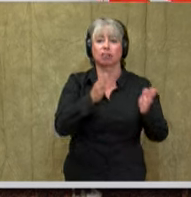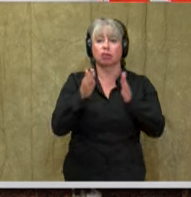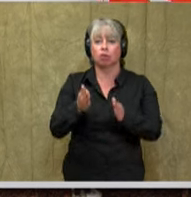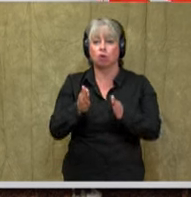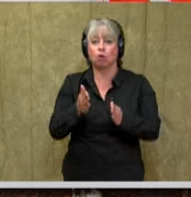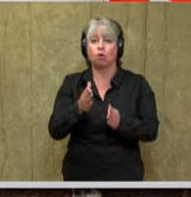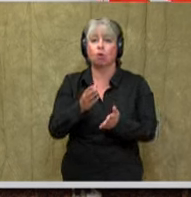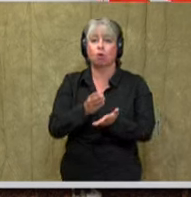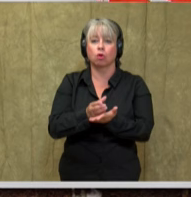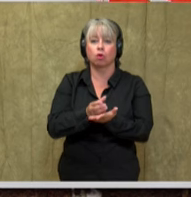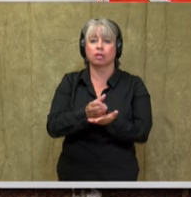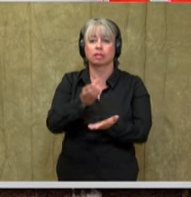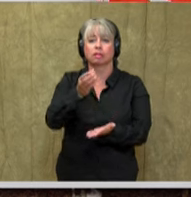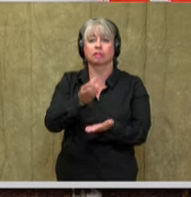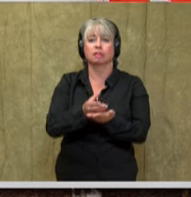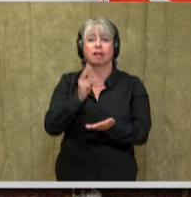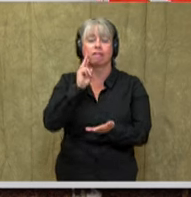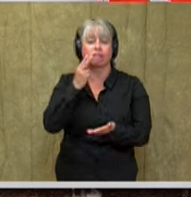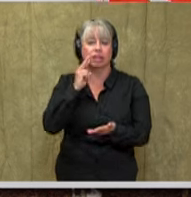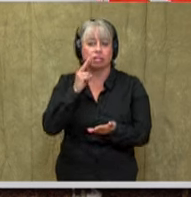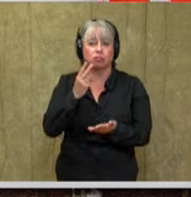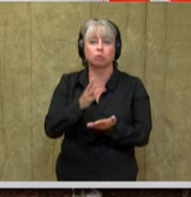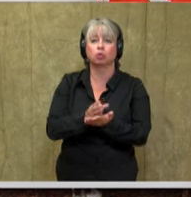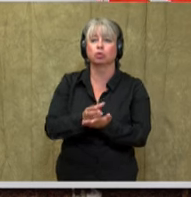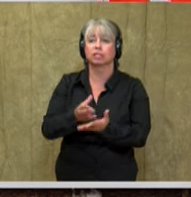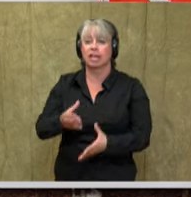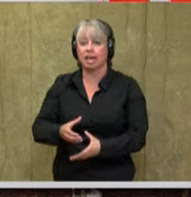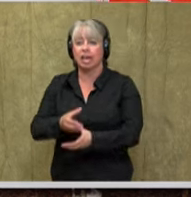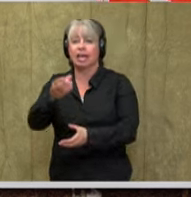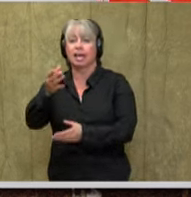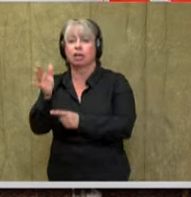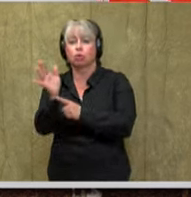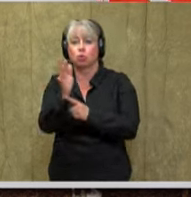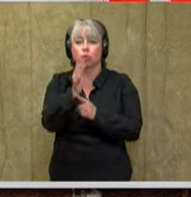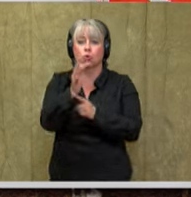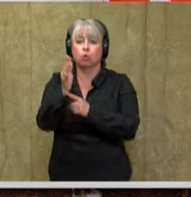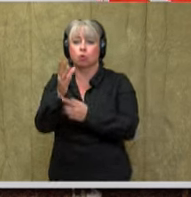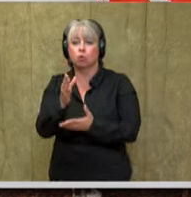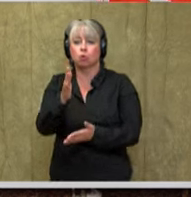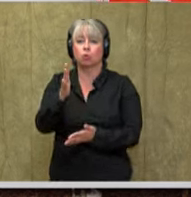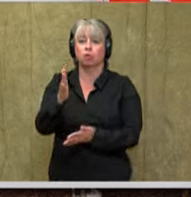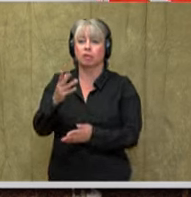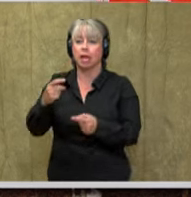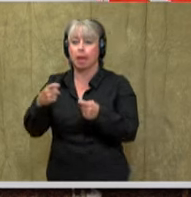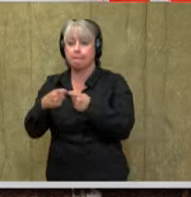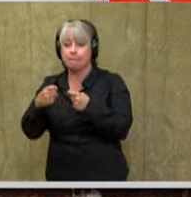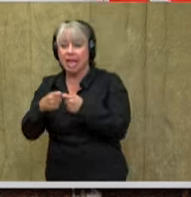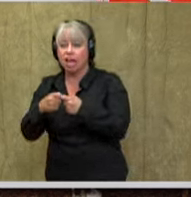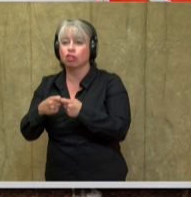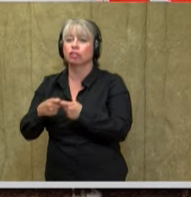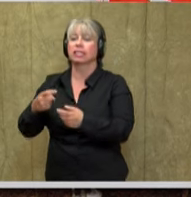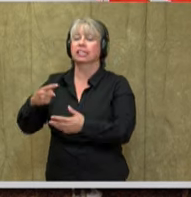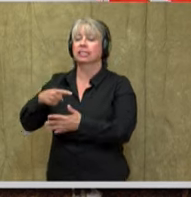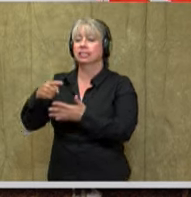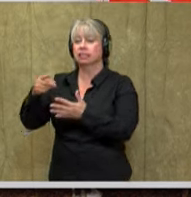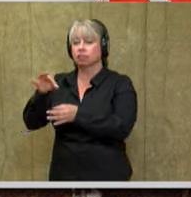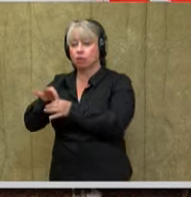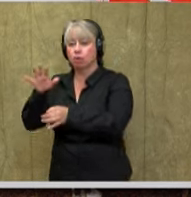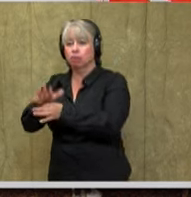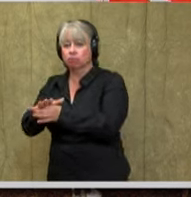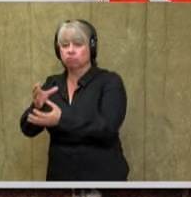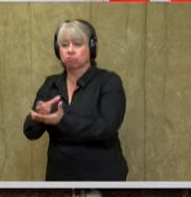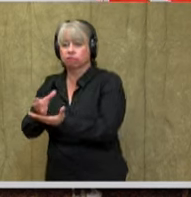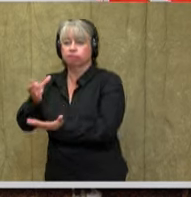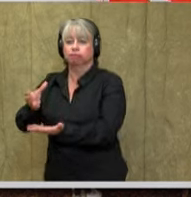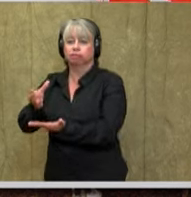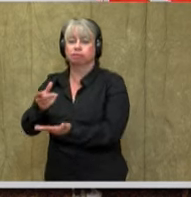canned goods, a candle, a battery, maybe even you've drank a soda today. These are all examples